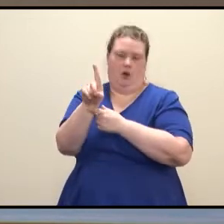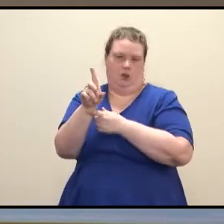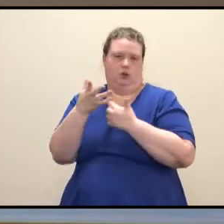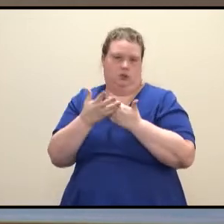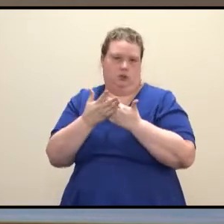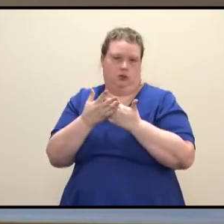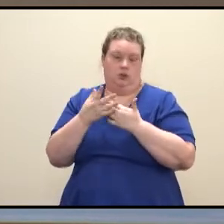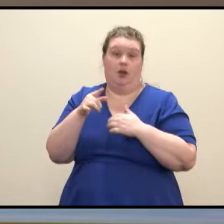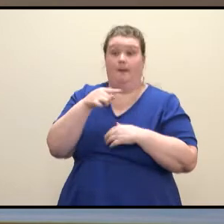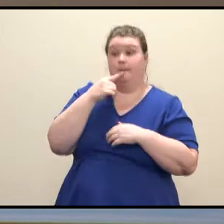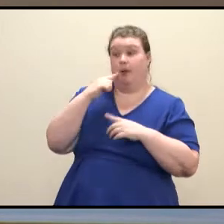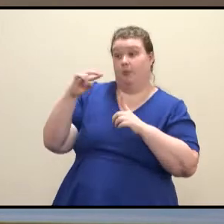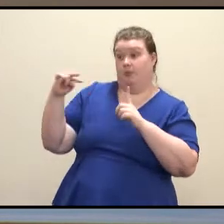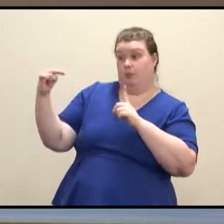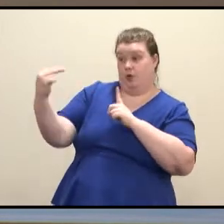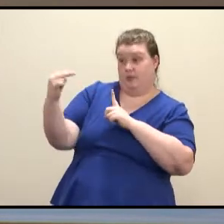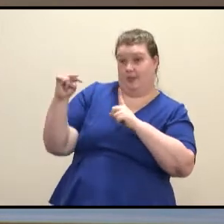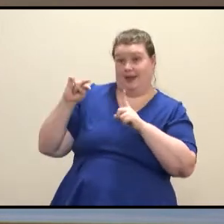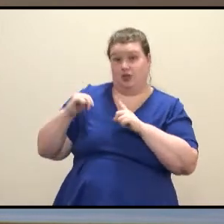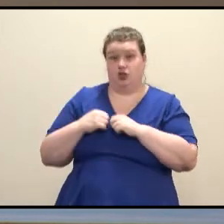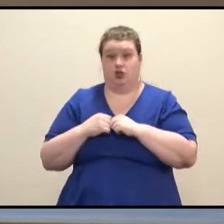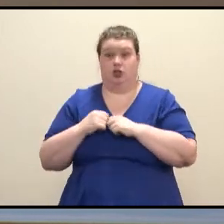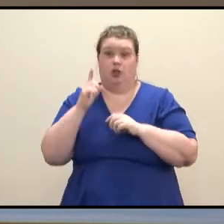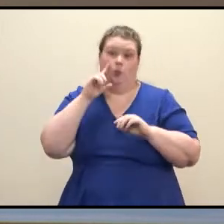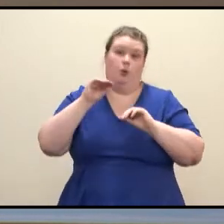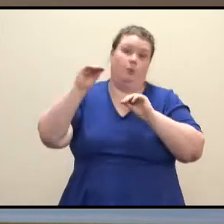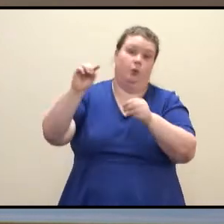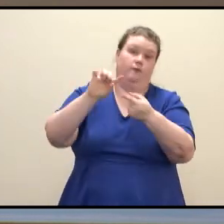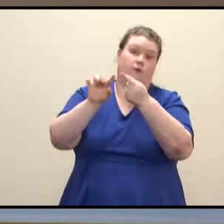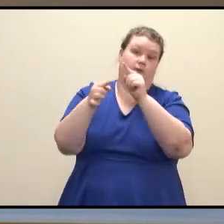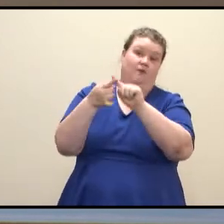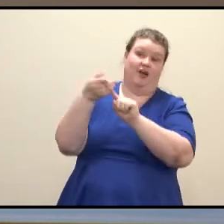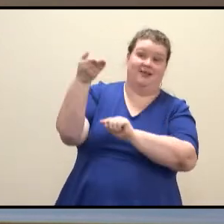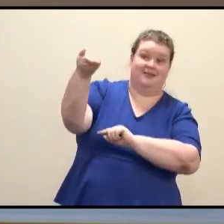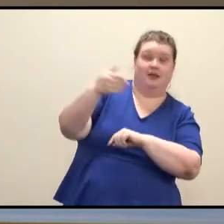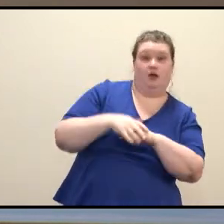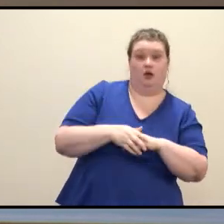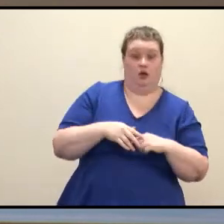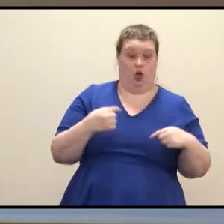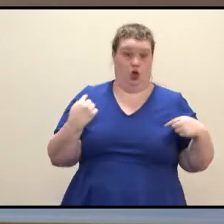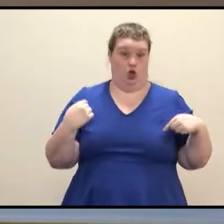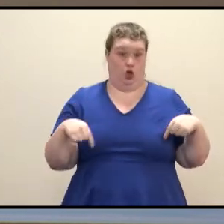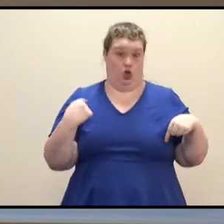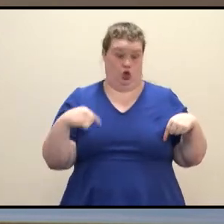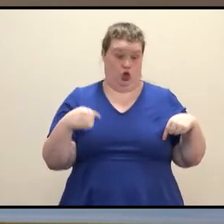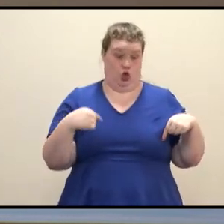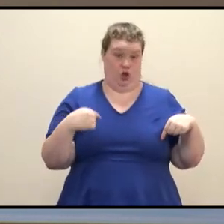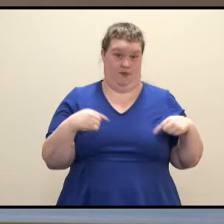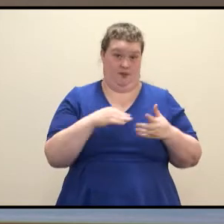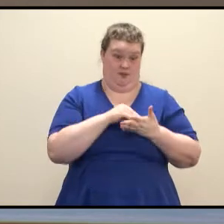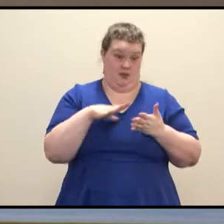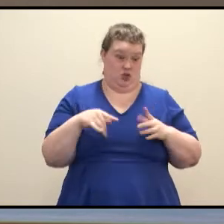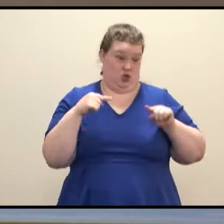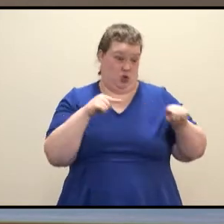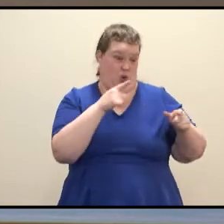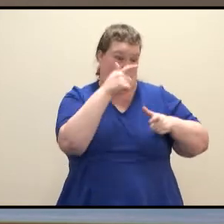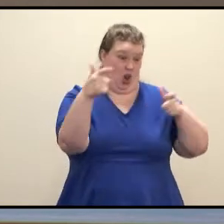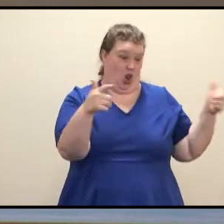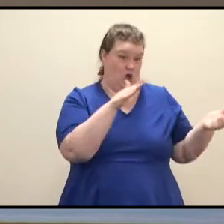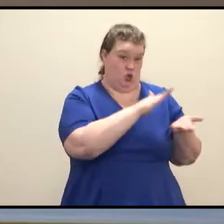Public perception, they'll go for friends, they'll go because they're nervous about their child being in a large